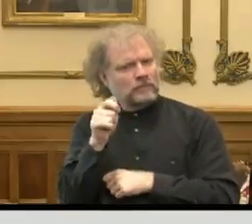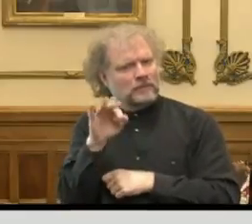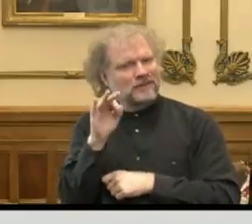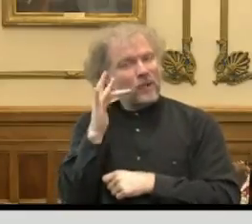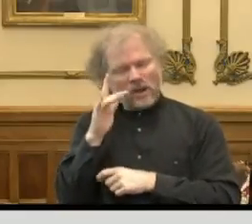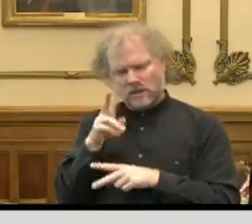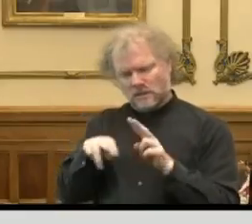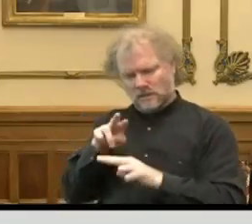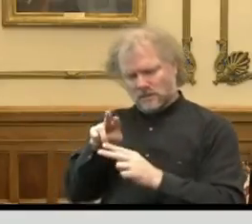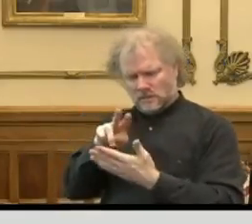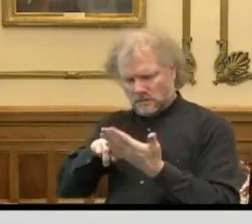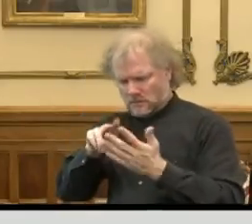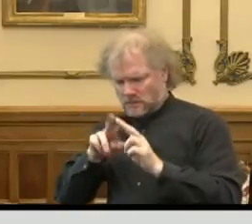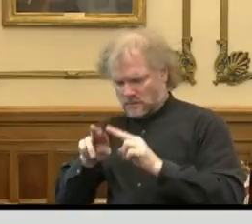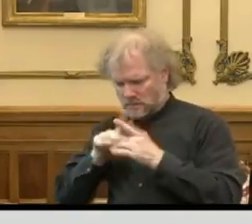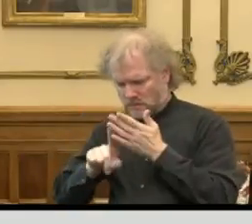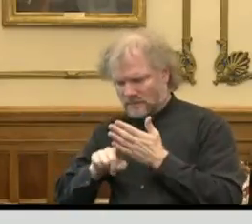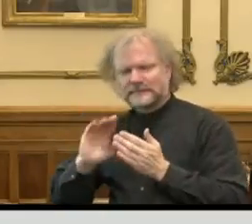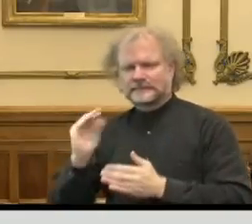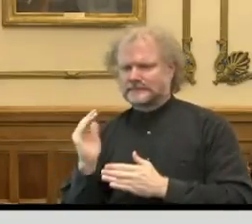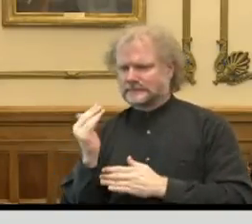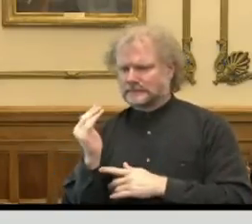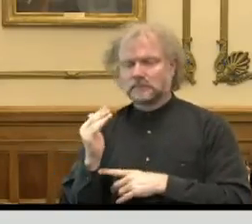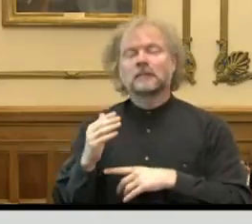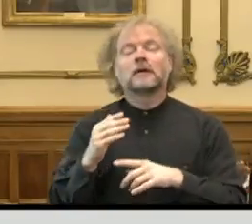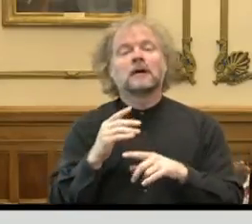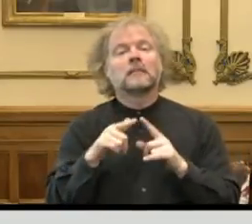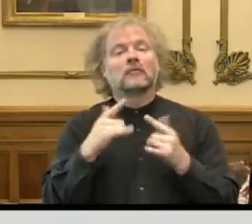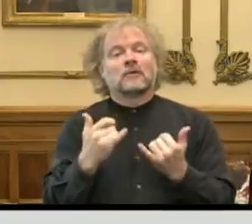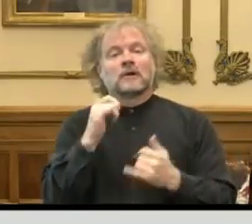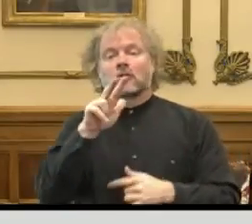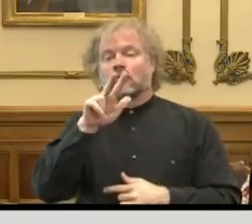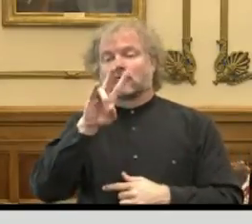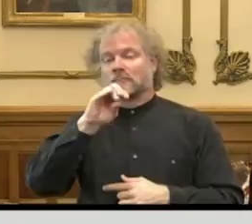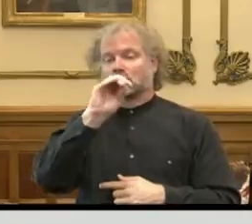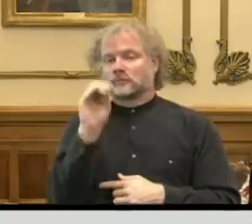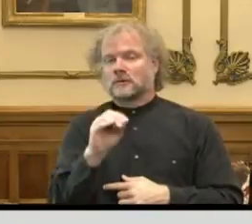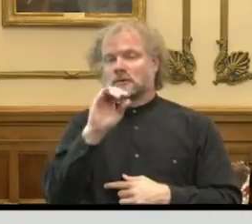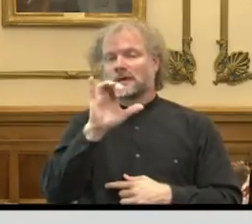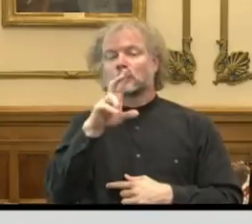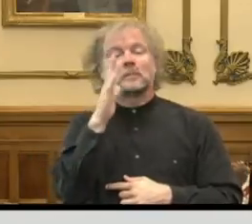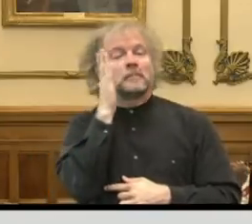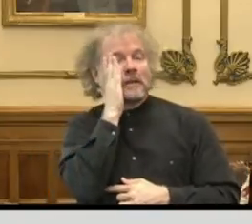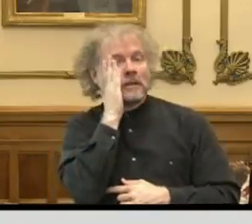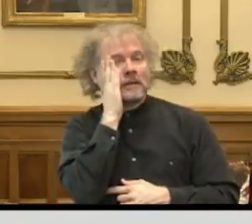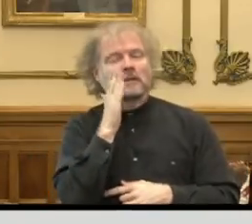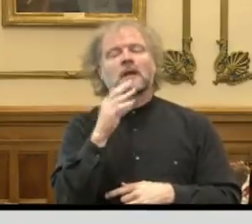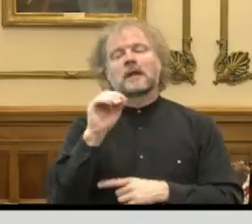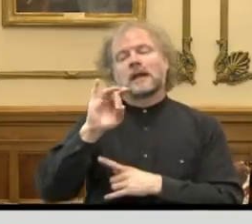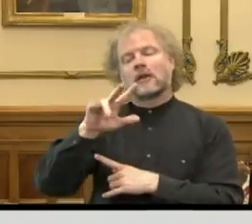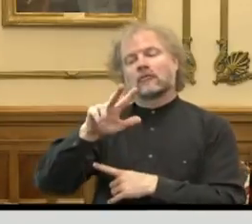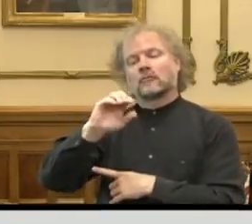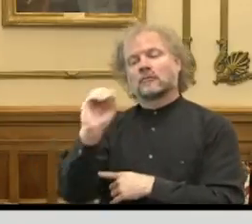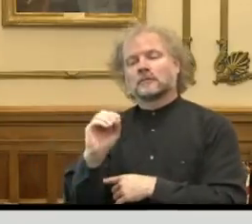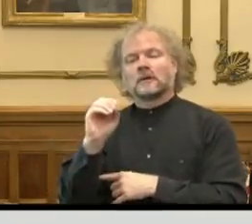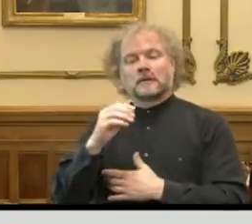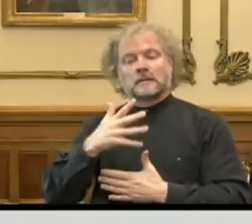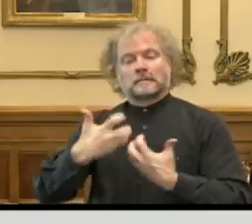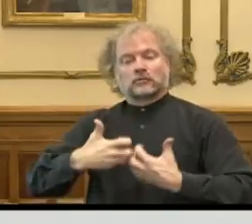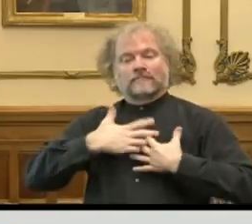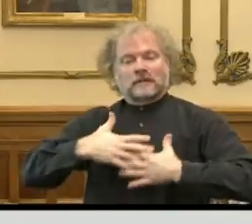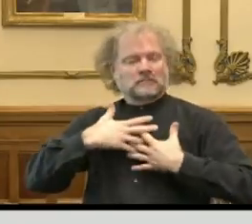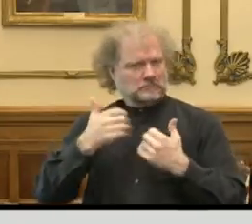clinical diagnosis. Currently, nearly 37% of ICU beds and more than 83% of ventilators are